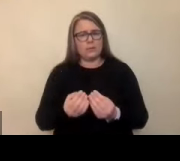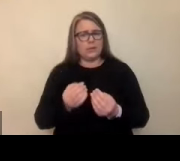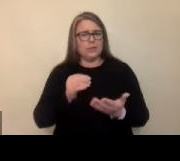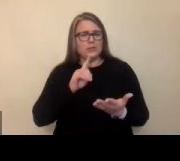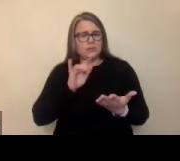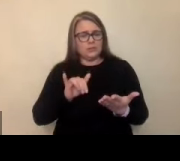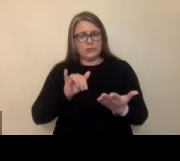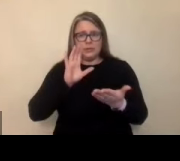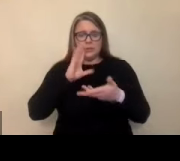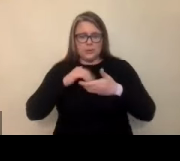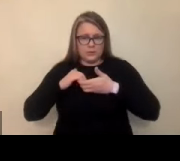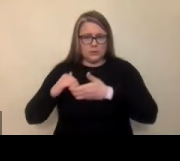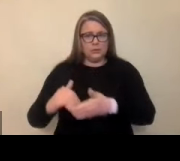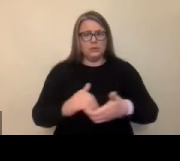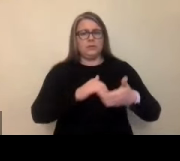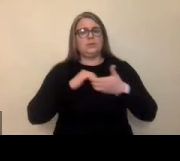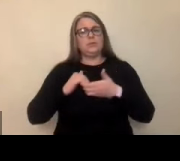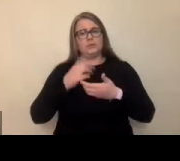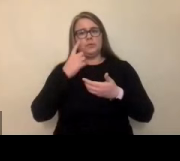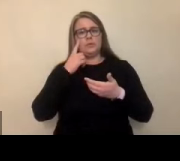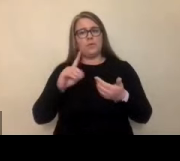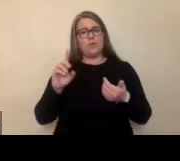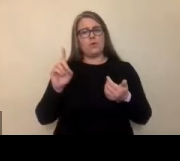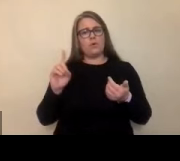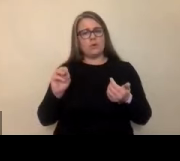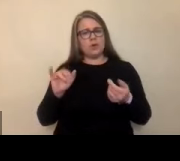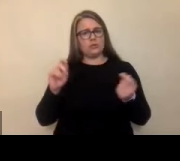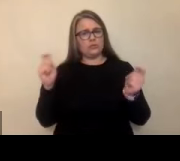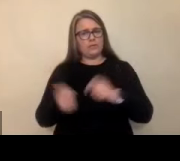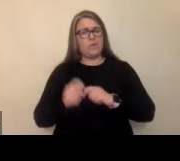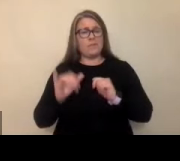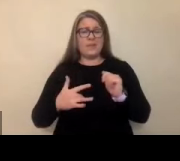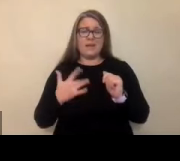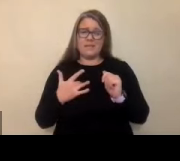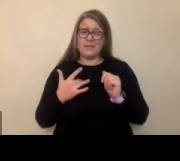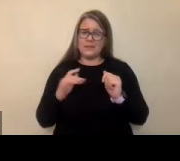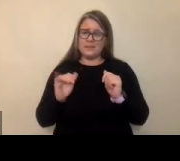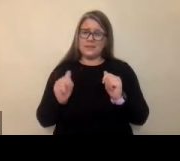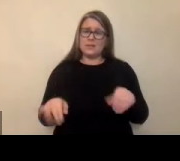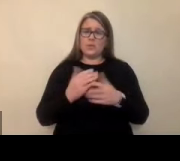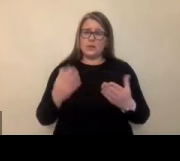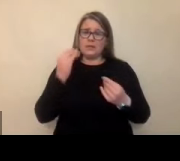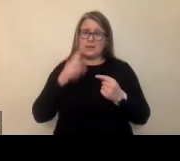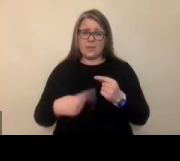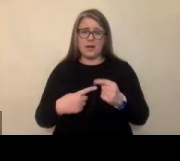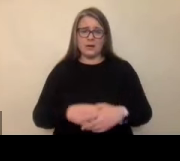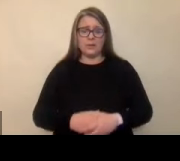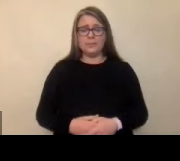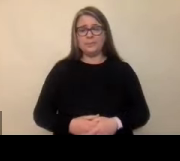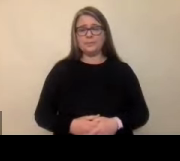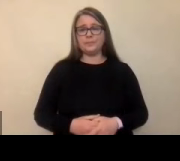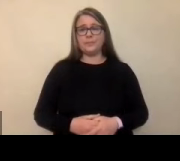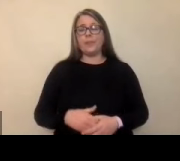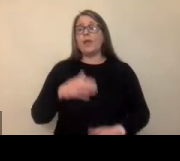democracy reform, that feels like a really important place to kind of think about, because ultimately, like, you know, our movements and